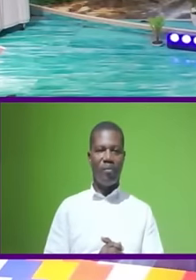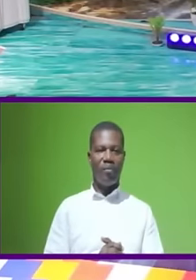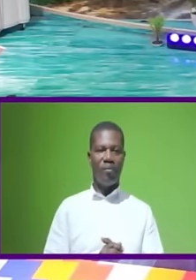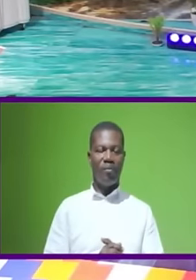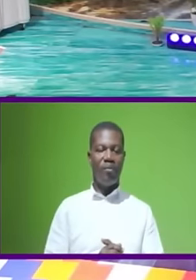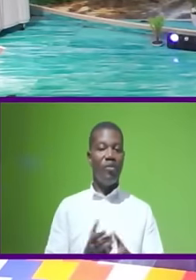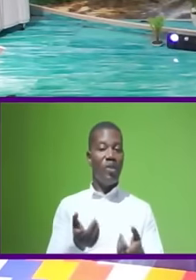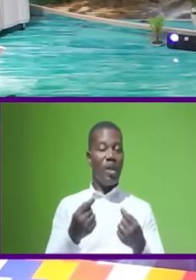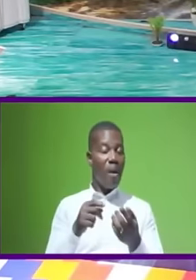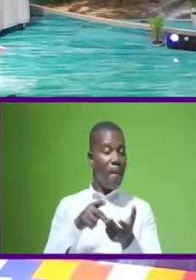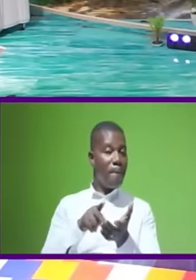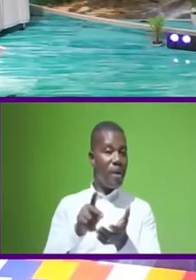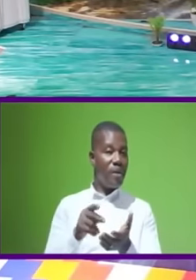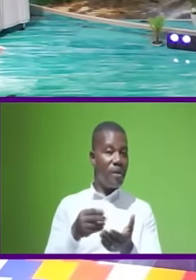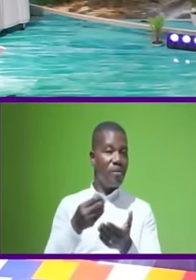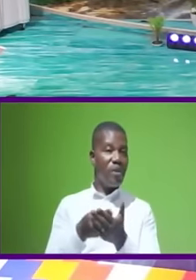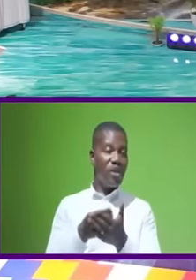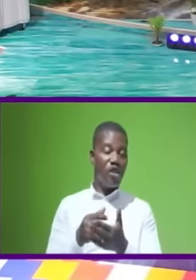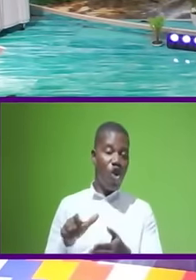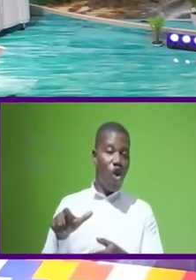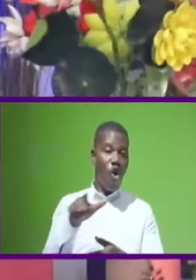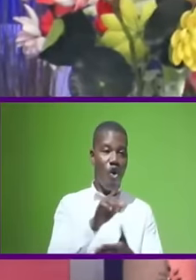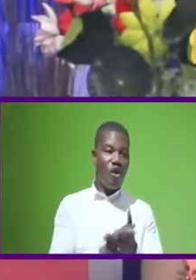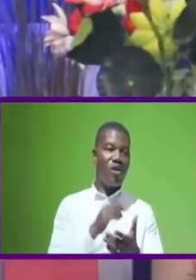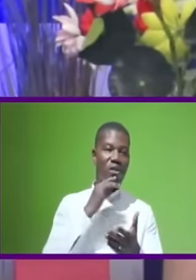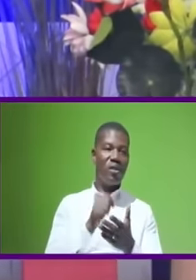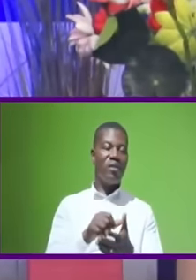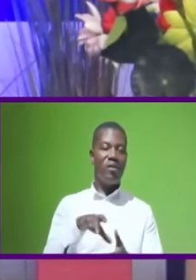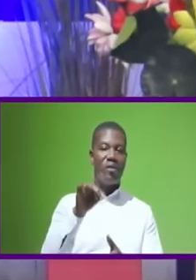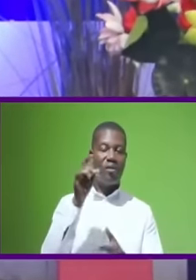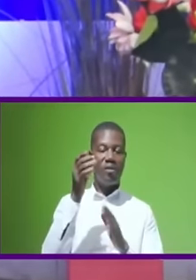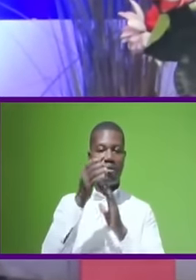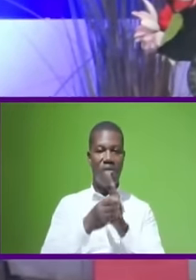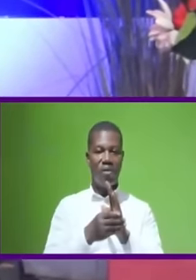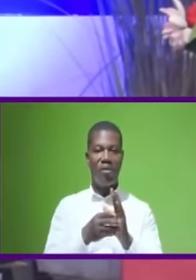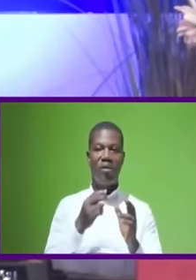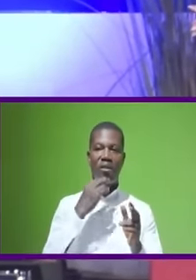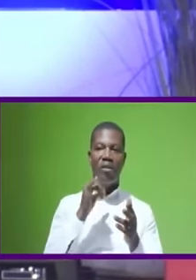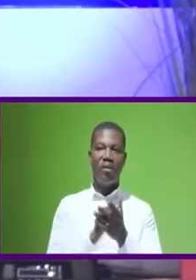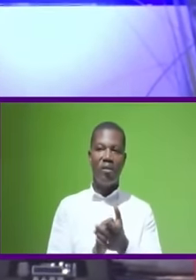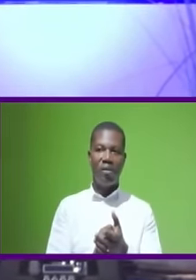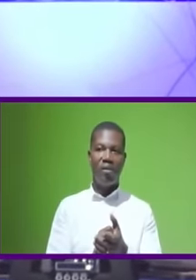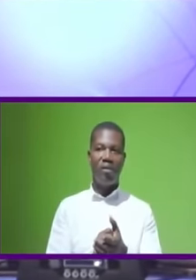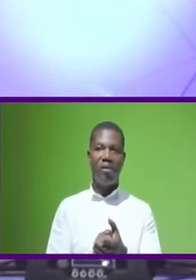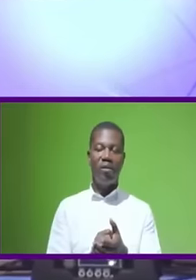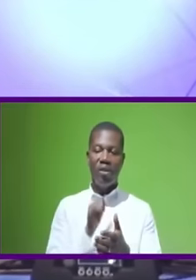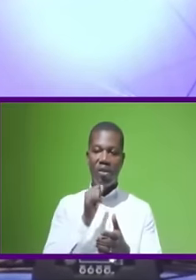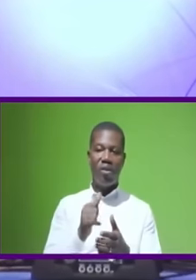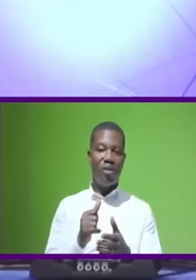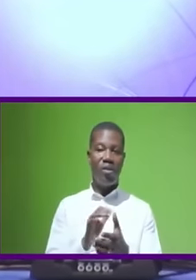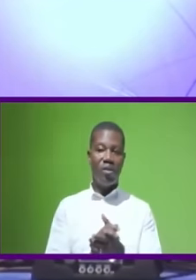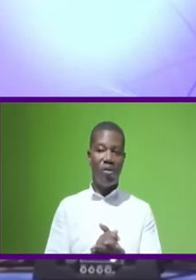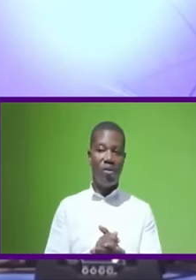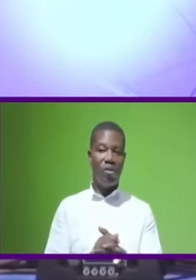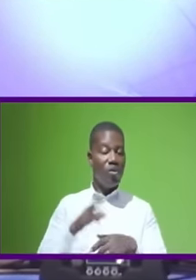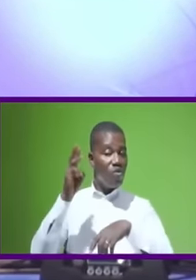Obetia ni sike nye wa se ma fafem monsha na nko base skaniba meduha mubeka se menyebi.